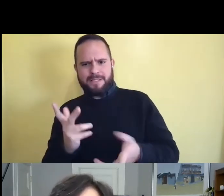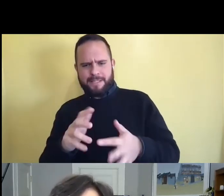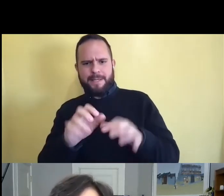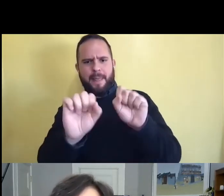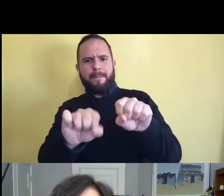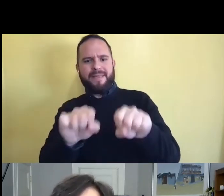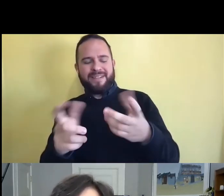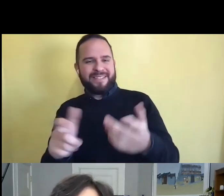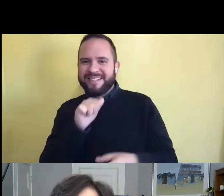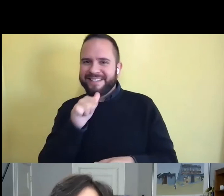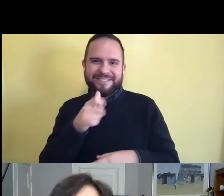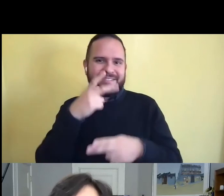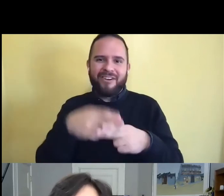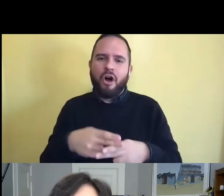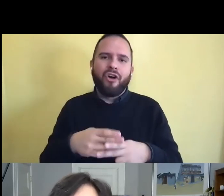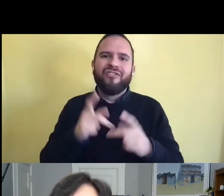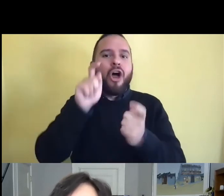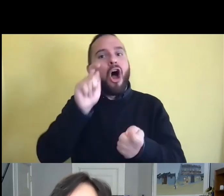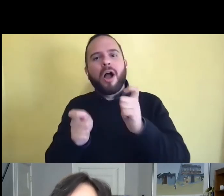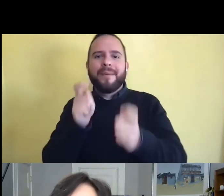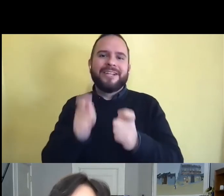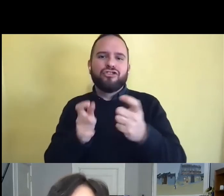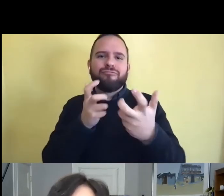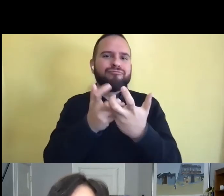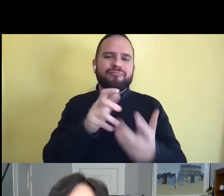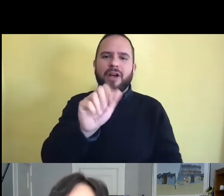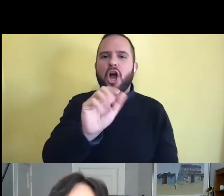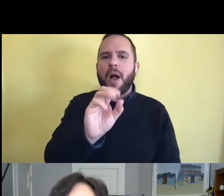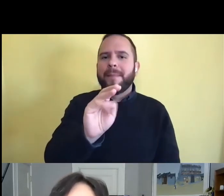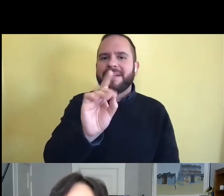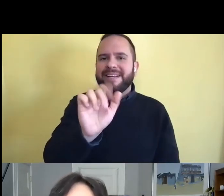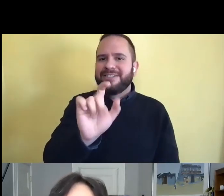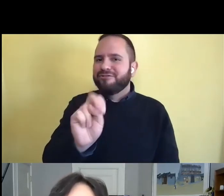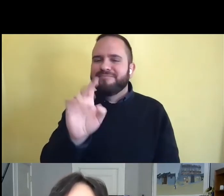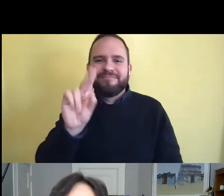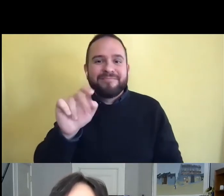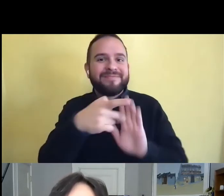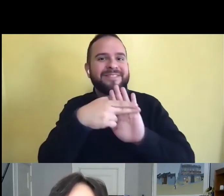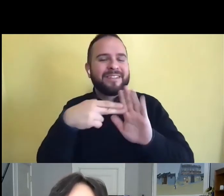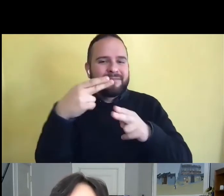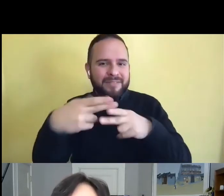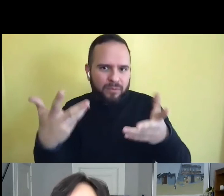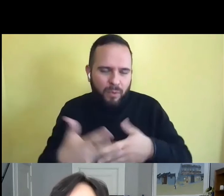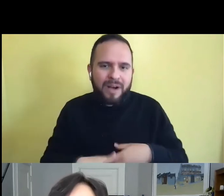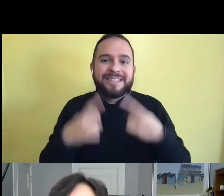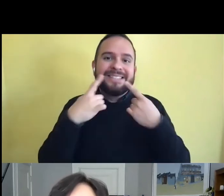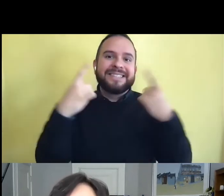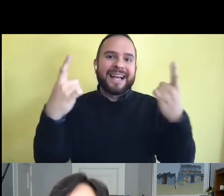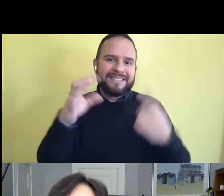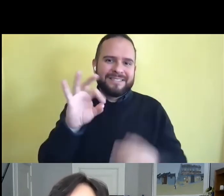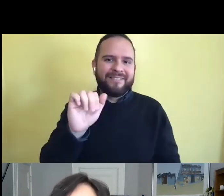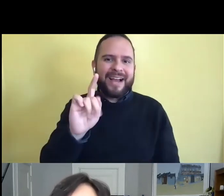it success factors, or success enablers, to mix it up so that they can present to the